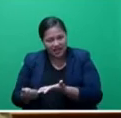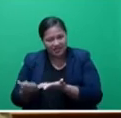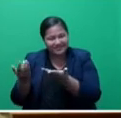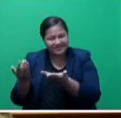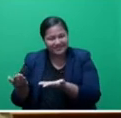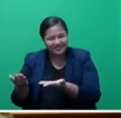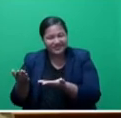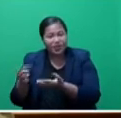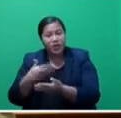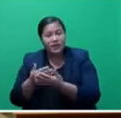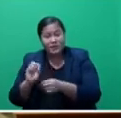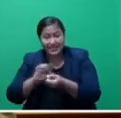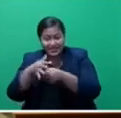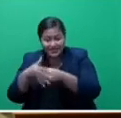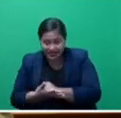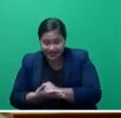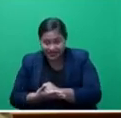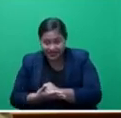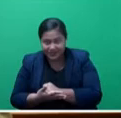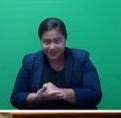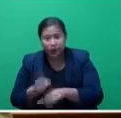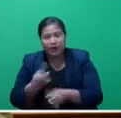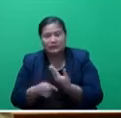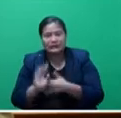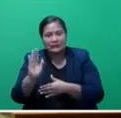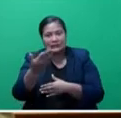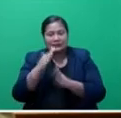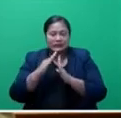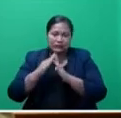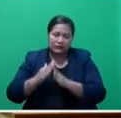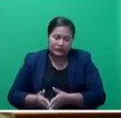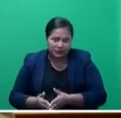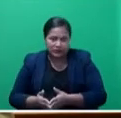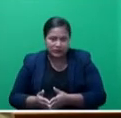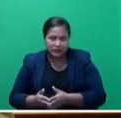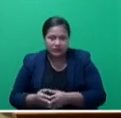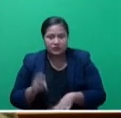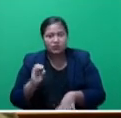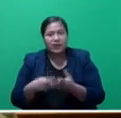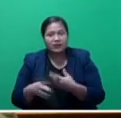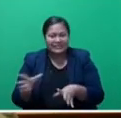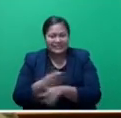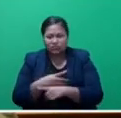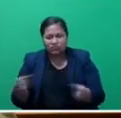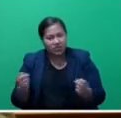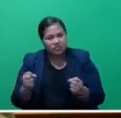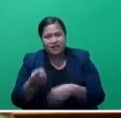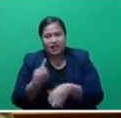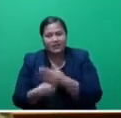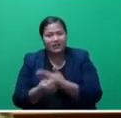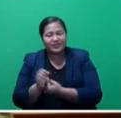COVID-19 and the resultant economic meltdown was just an icing on the cake of destruction for our economy,